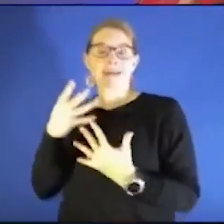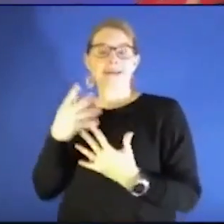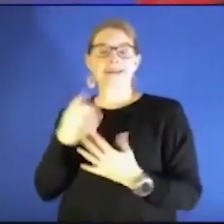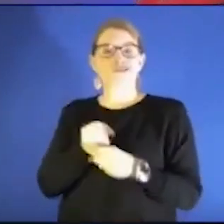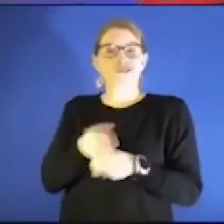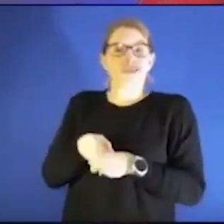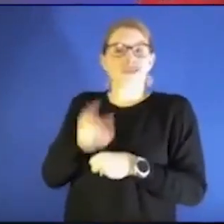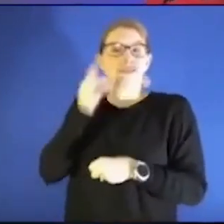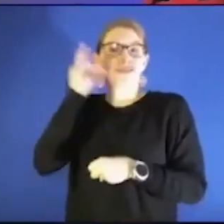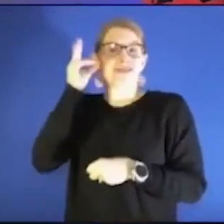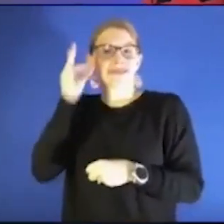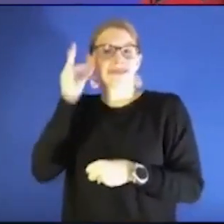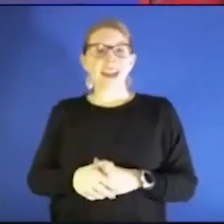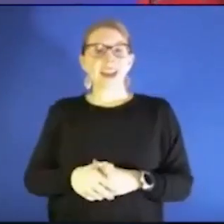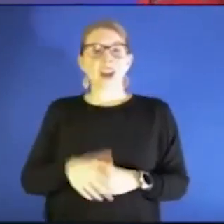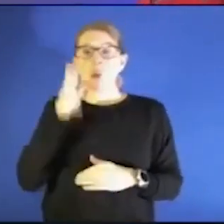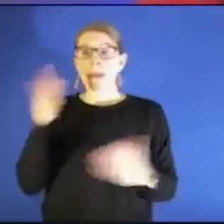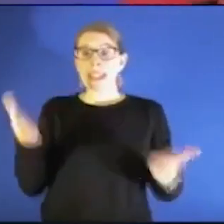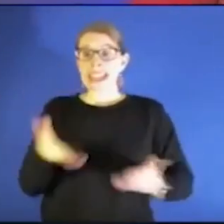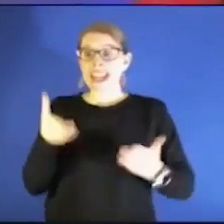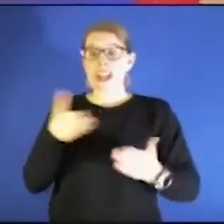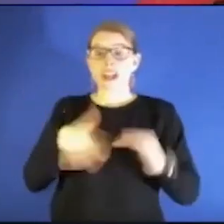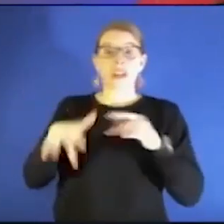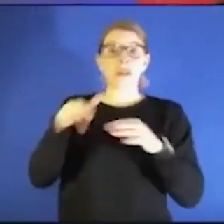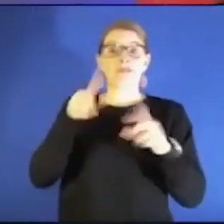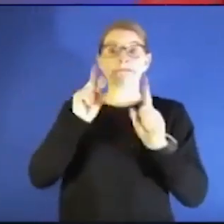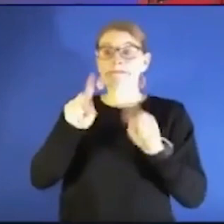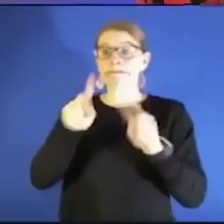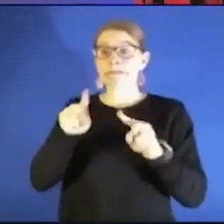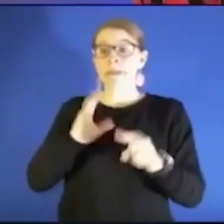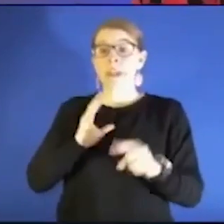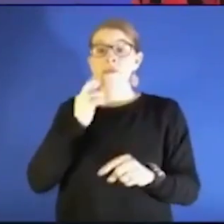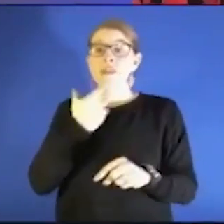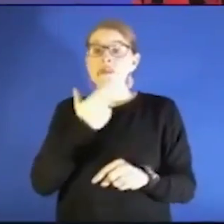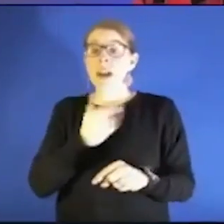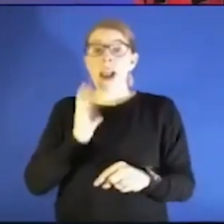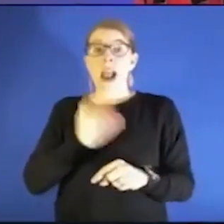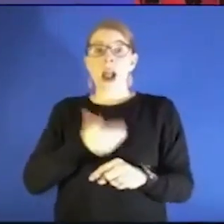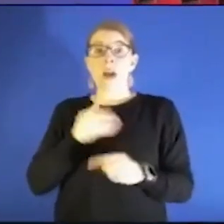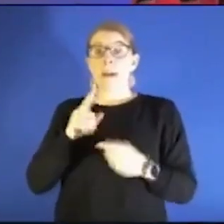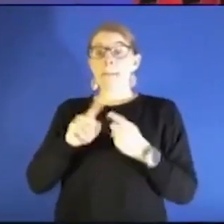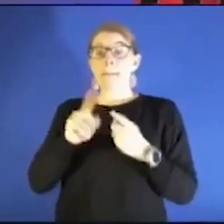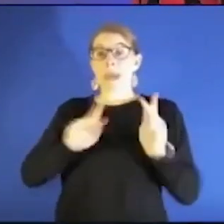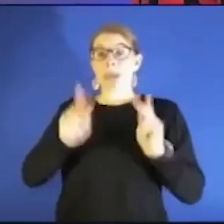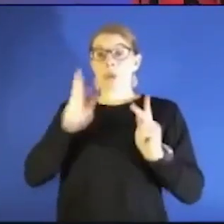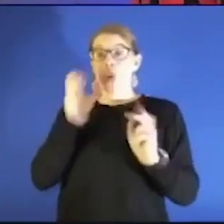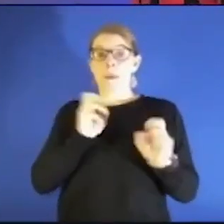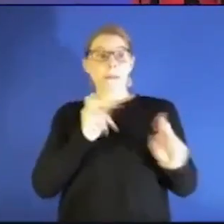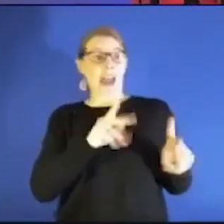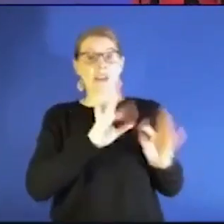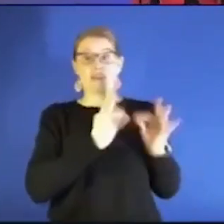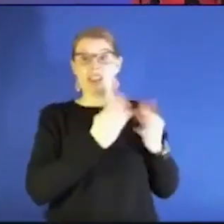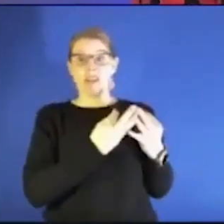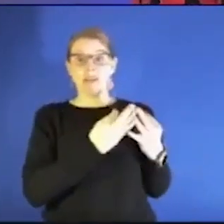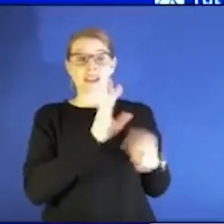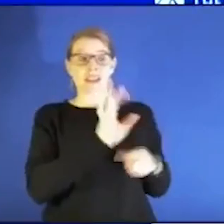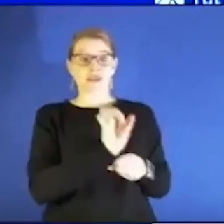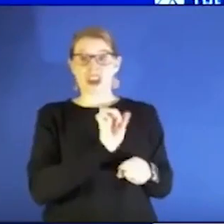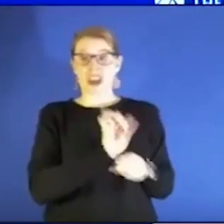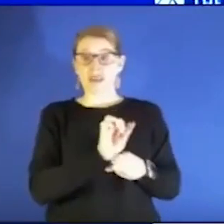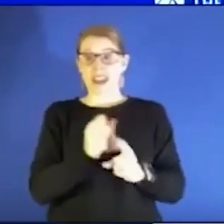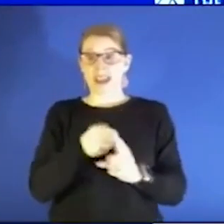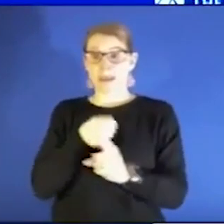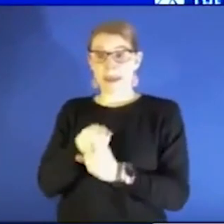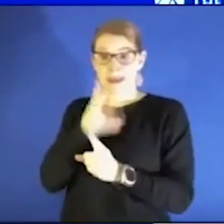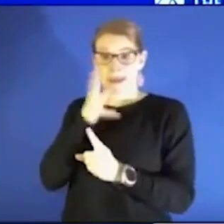out at our restaurants. And then our people are going to go back to their families and their jobs. So what impact do you think that might have? It certainly